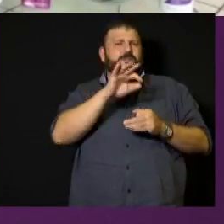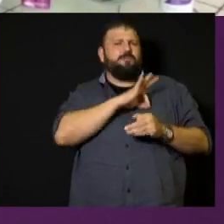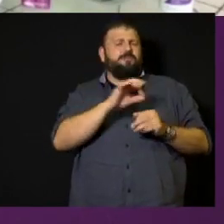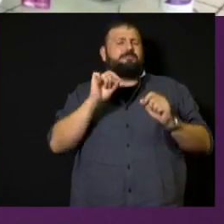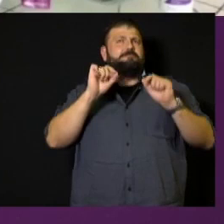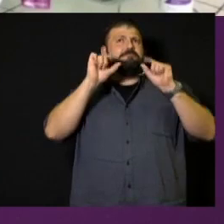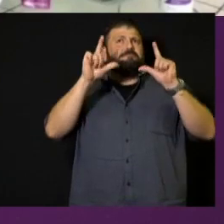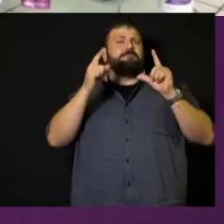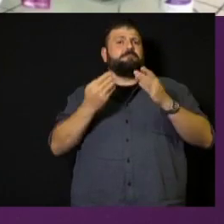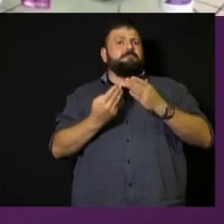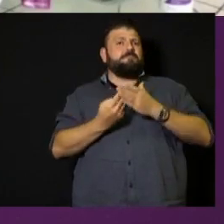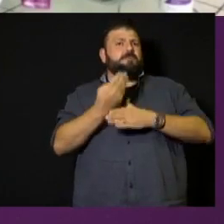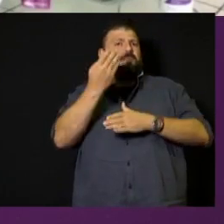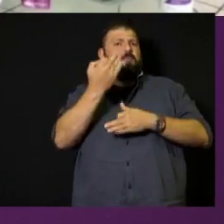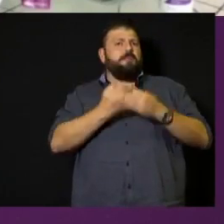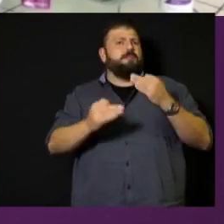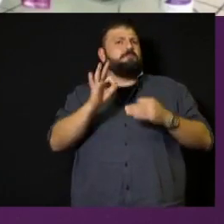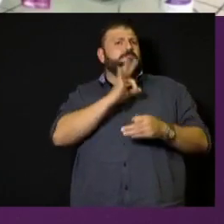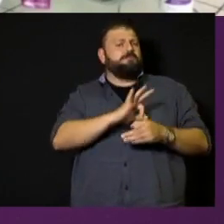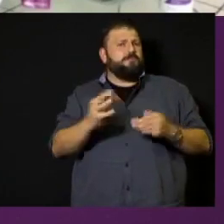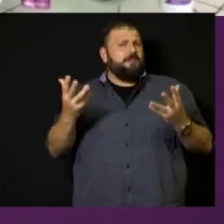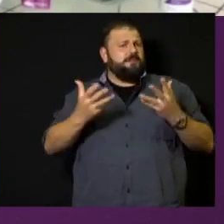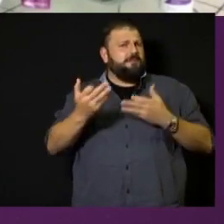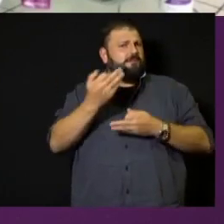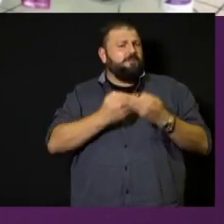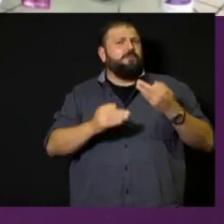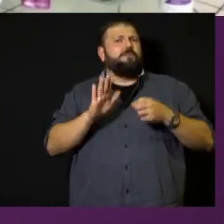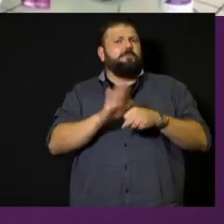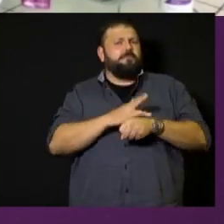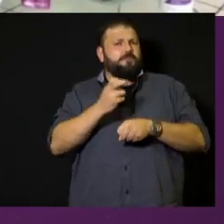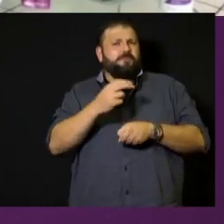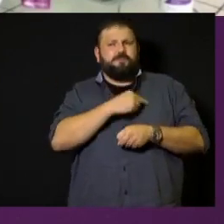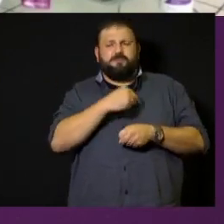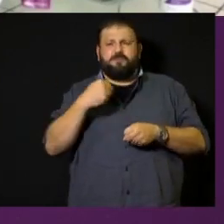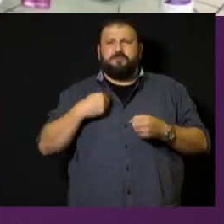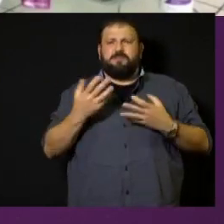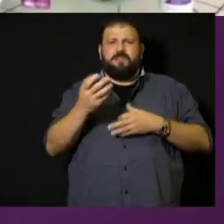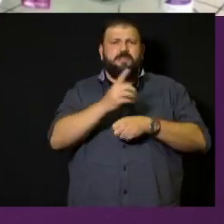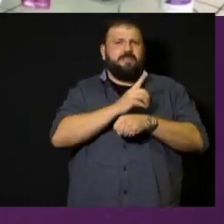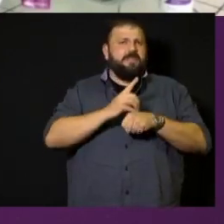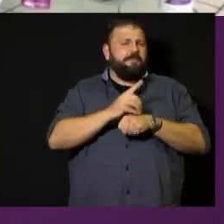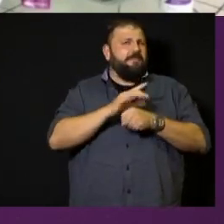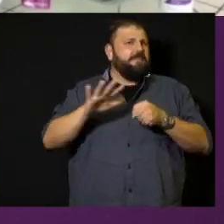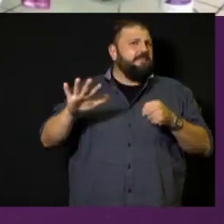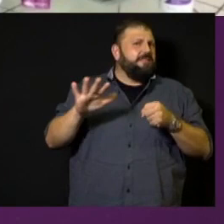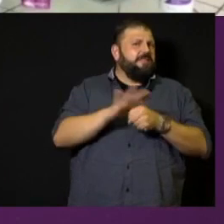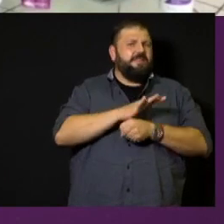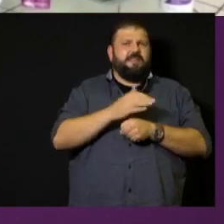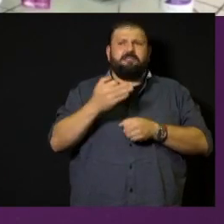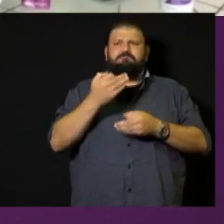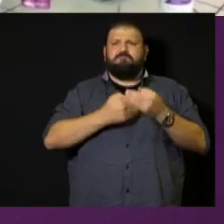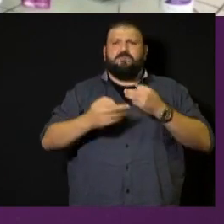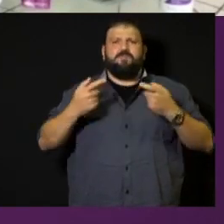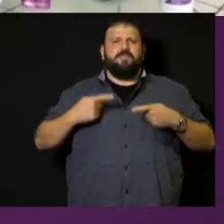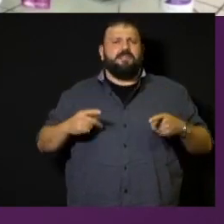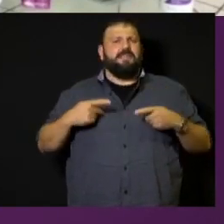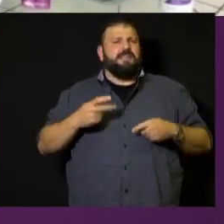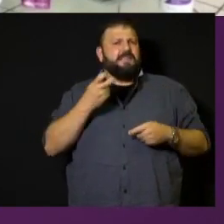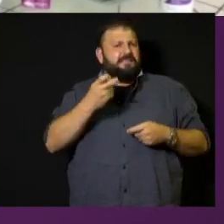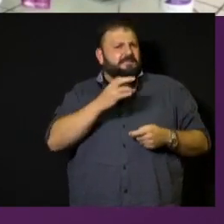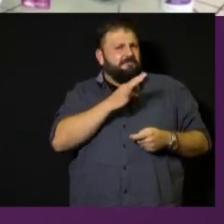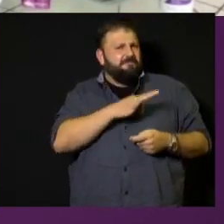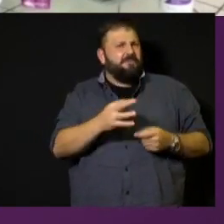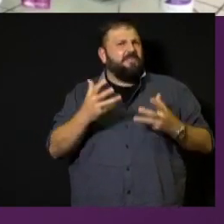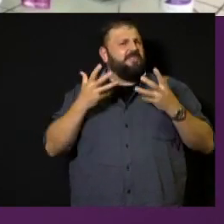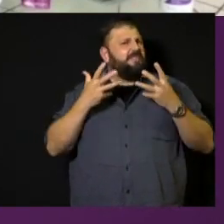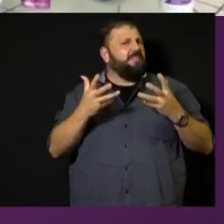up every morning and start working, because we built an organization with a lot of people with a